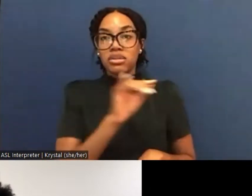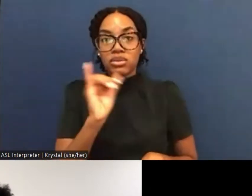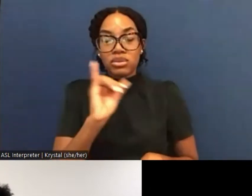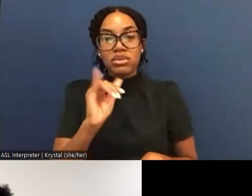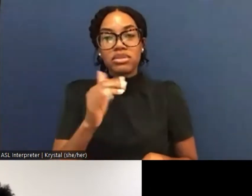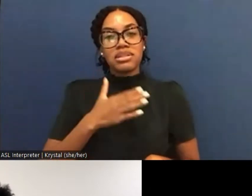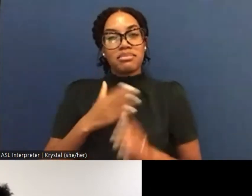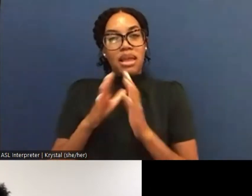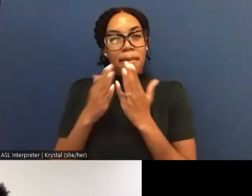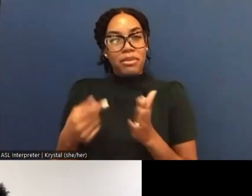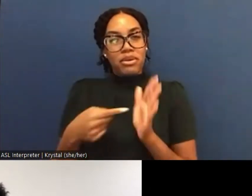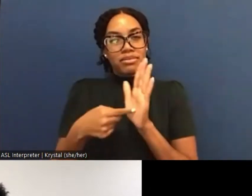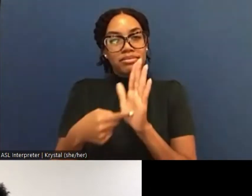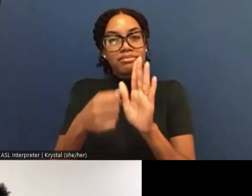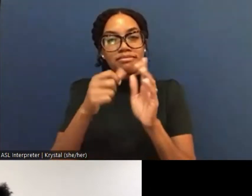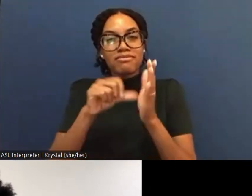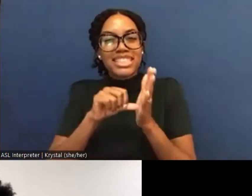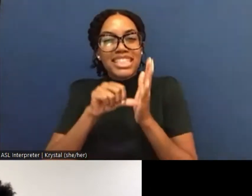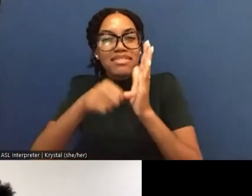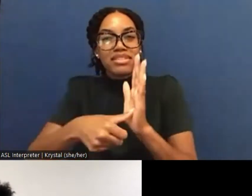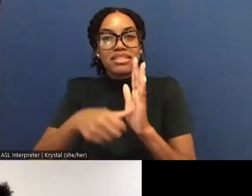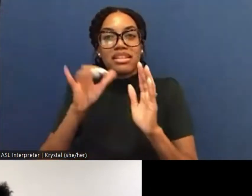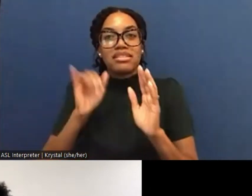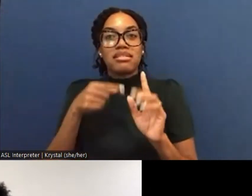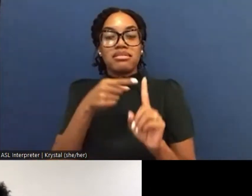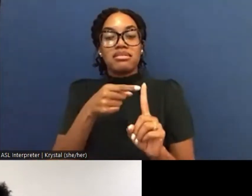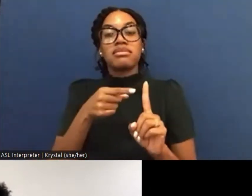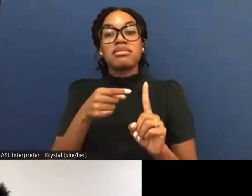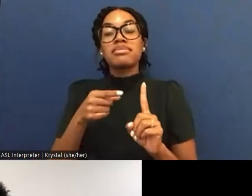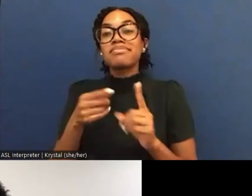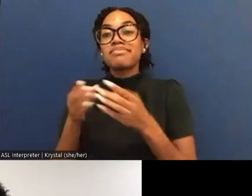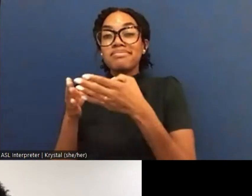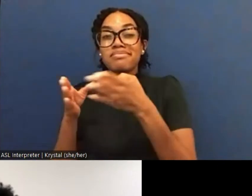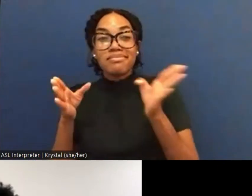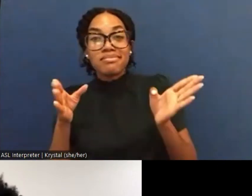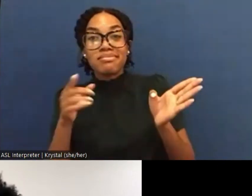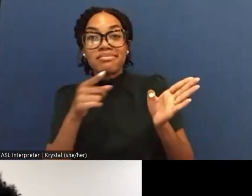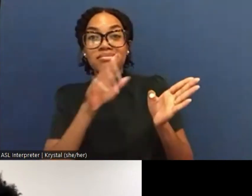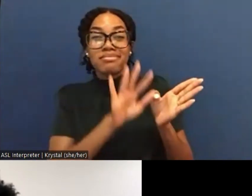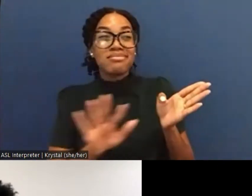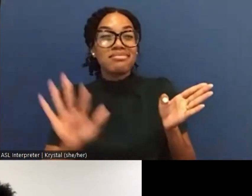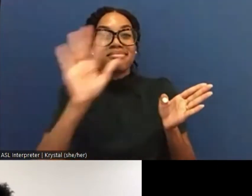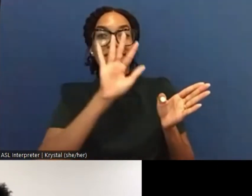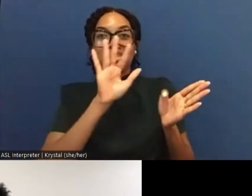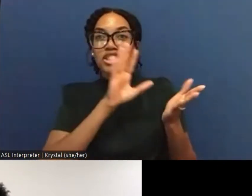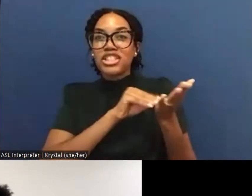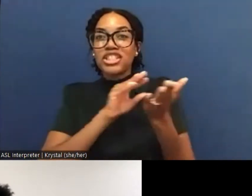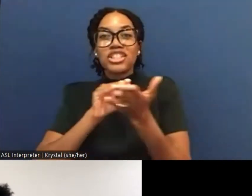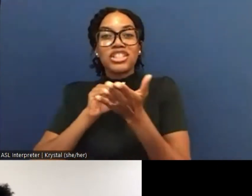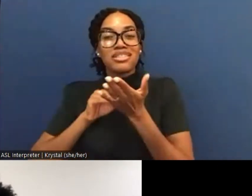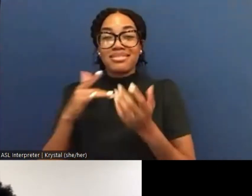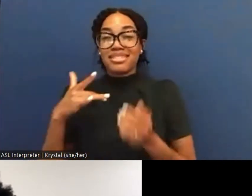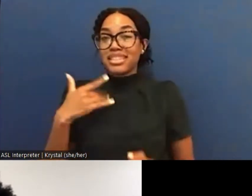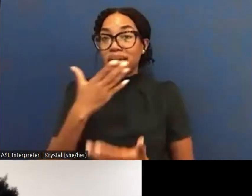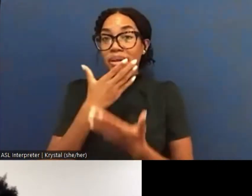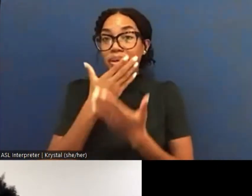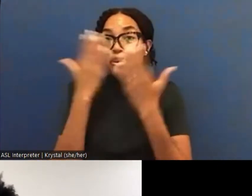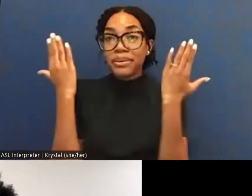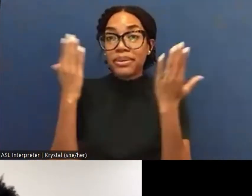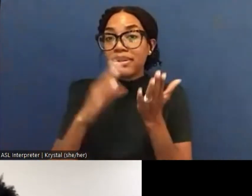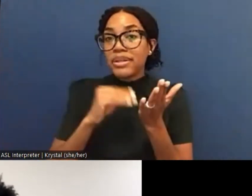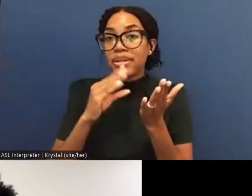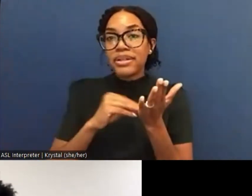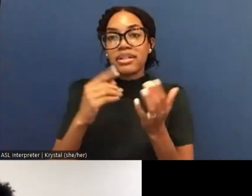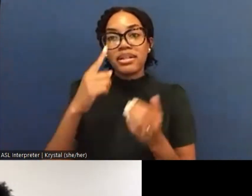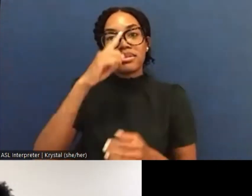and experiences that people of African descent have in North America that we don't learn about, because we learn this kind of one narrow narrative